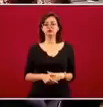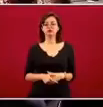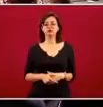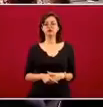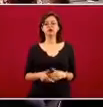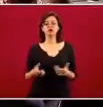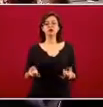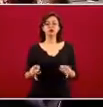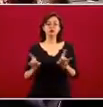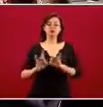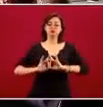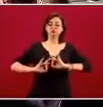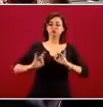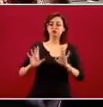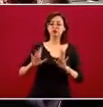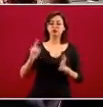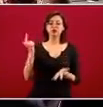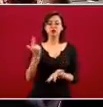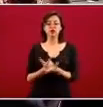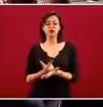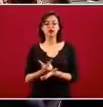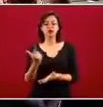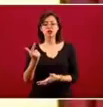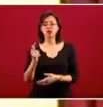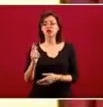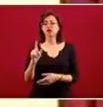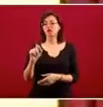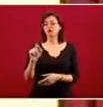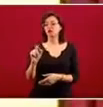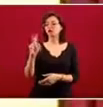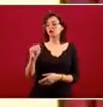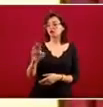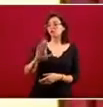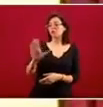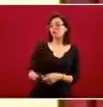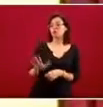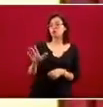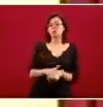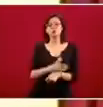Now we have this other chart that are